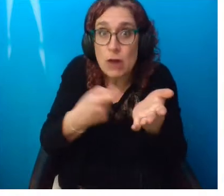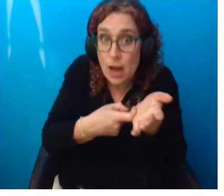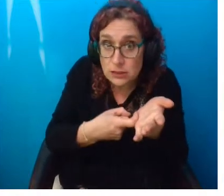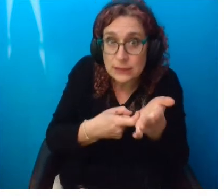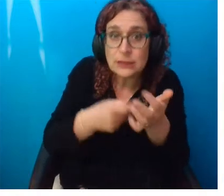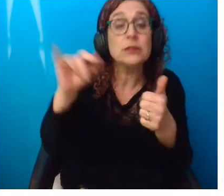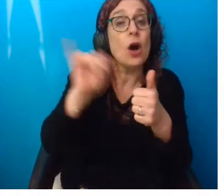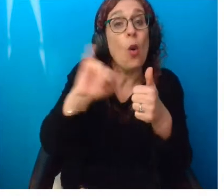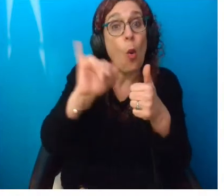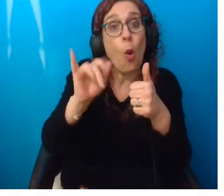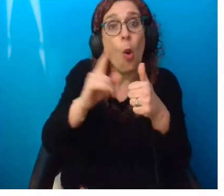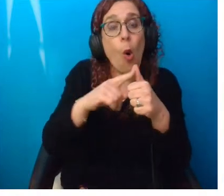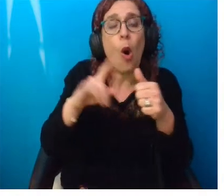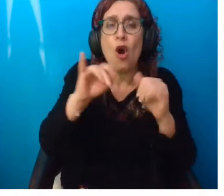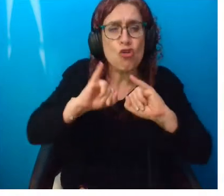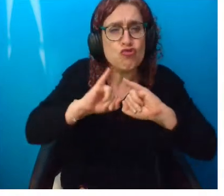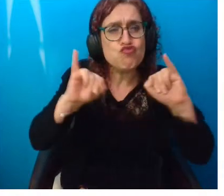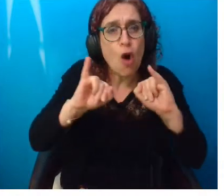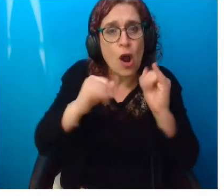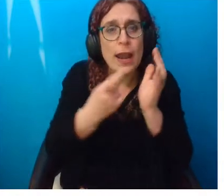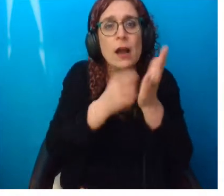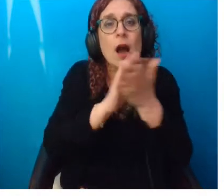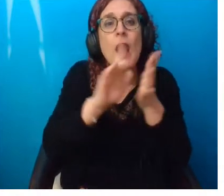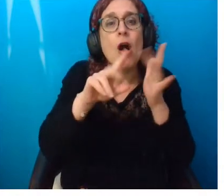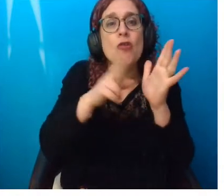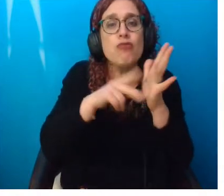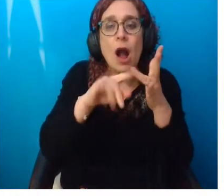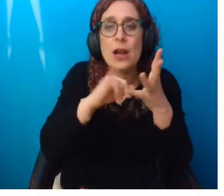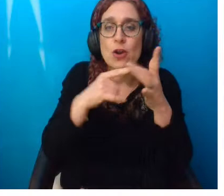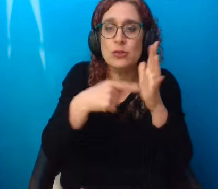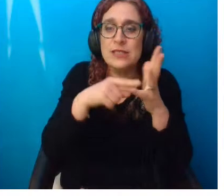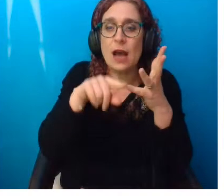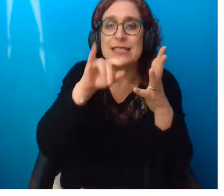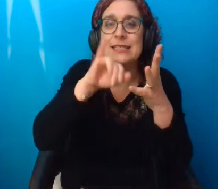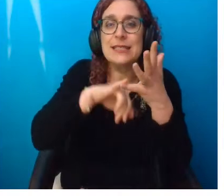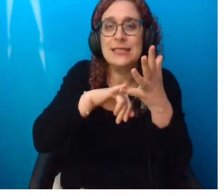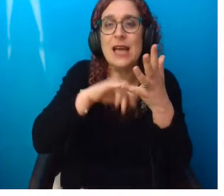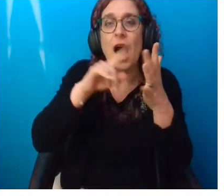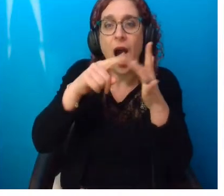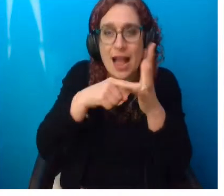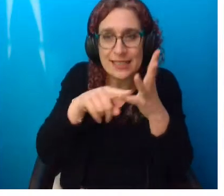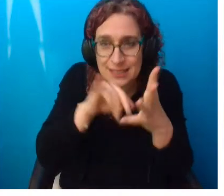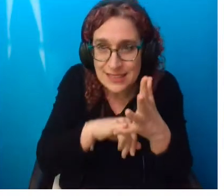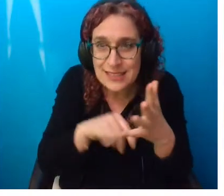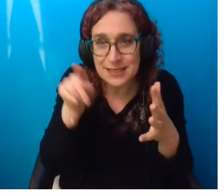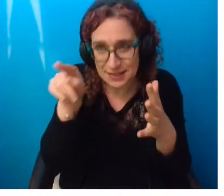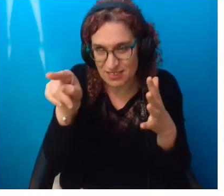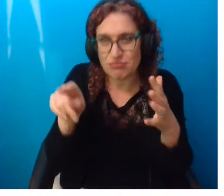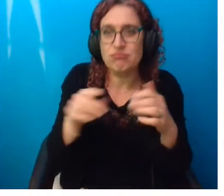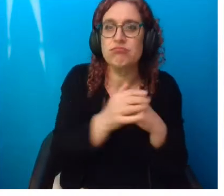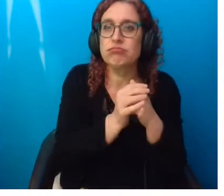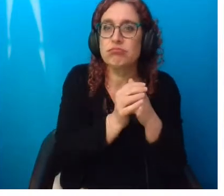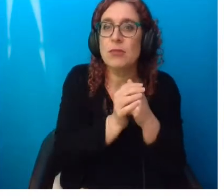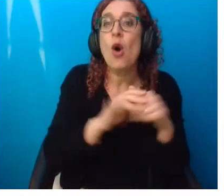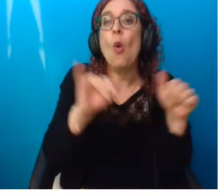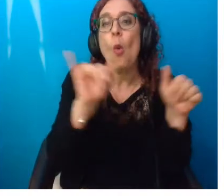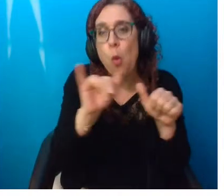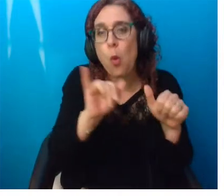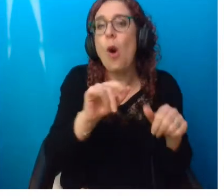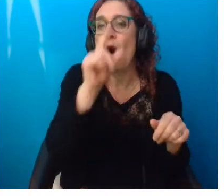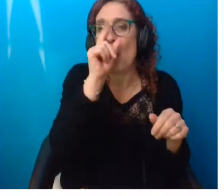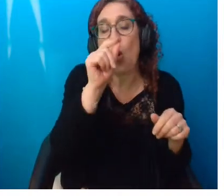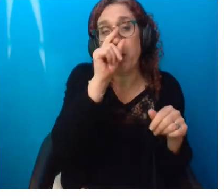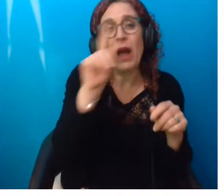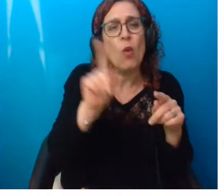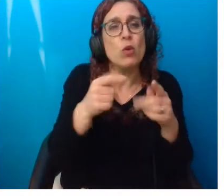rhinosinusitis, nasal polyps may block the nose and lead to a loss of smell, typically in cystic